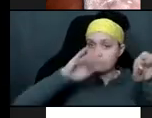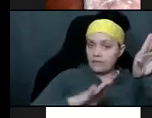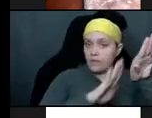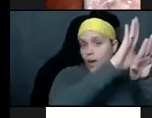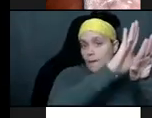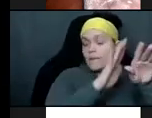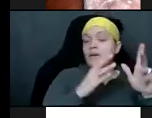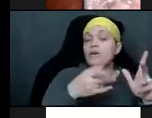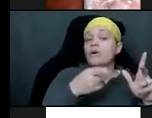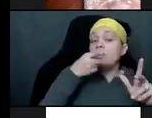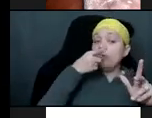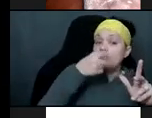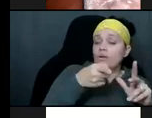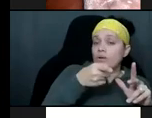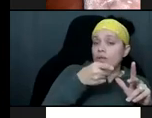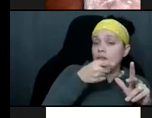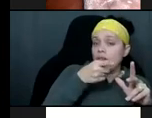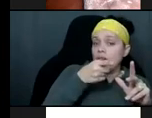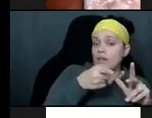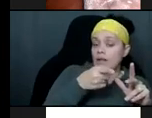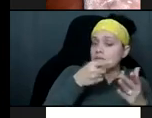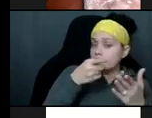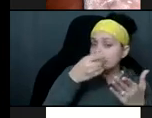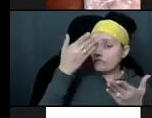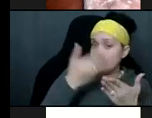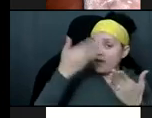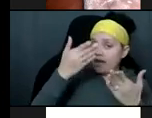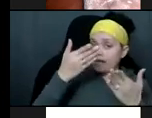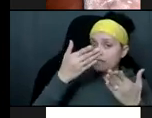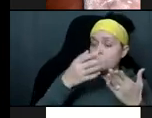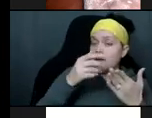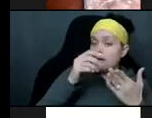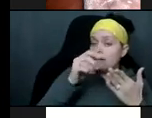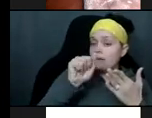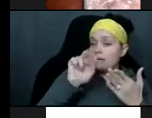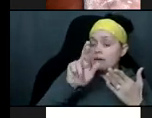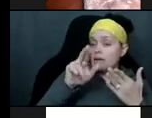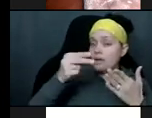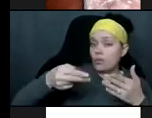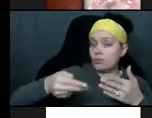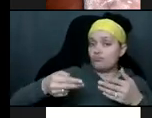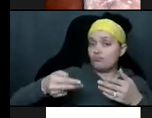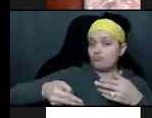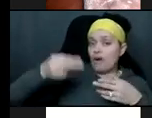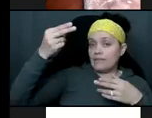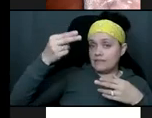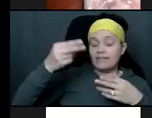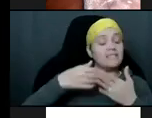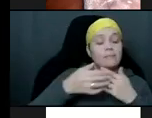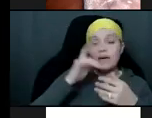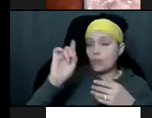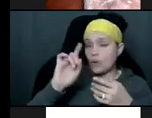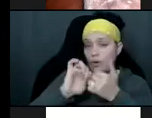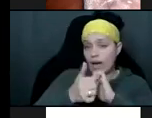All right, well, it is a fact about rising air. Doesn't matter where in the world or how,